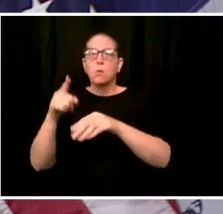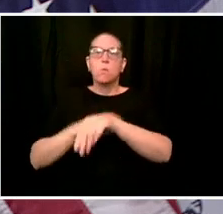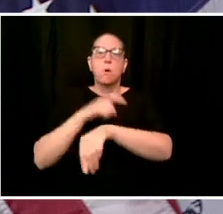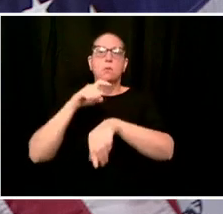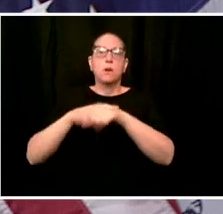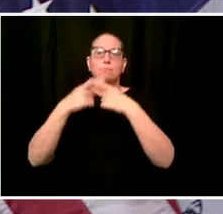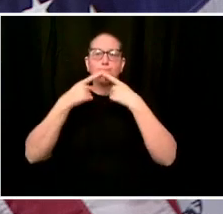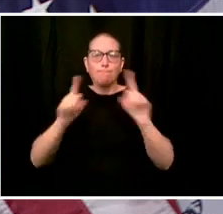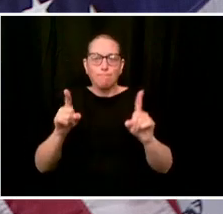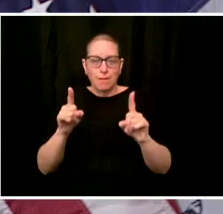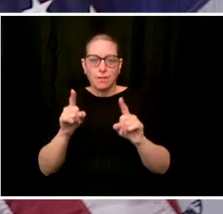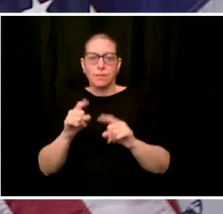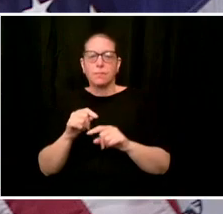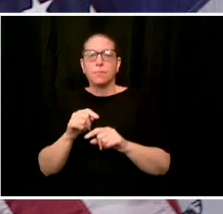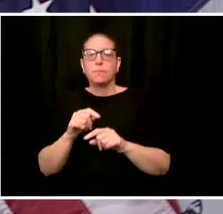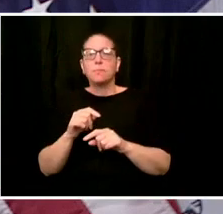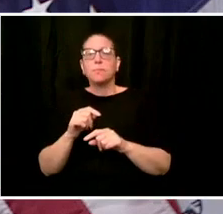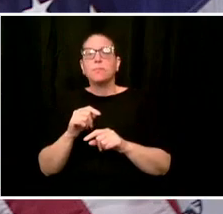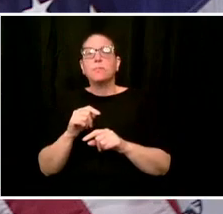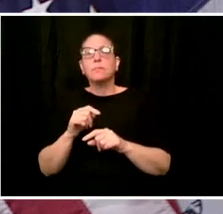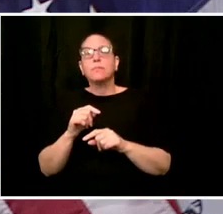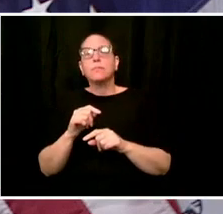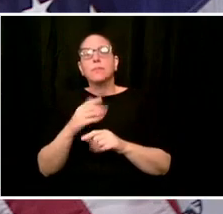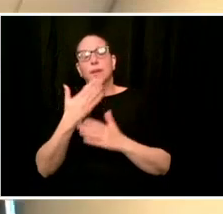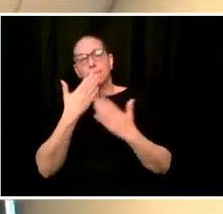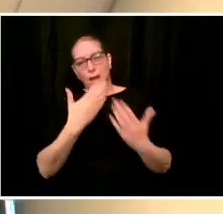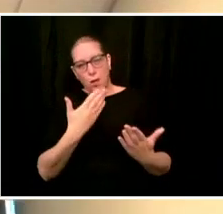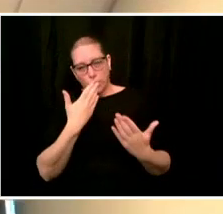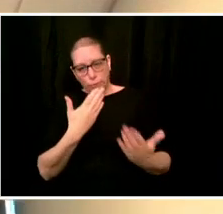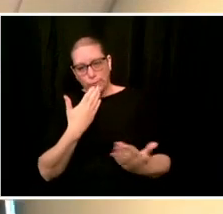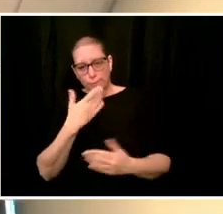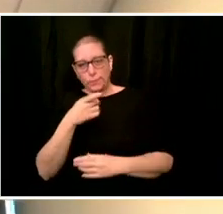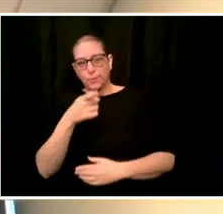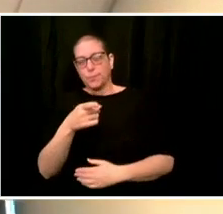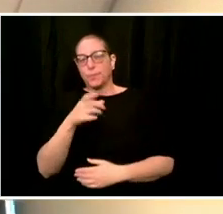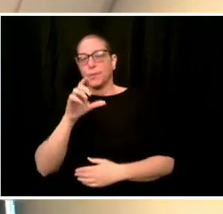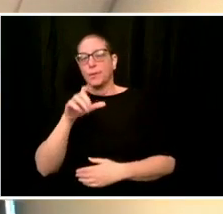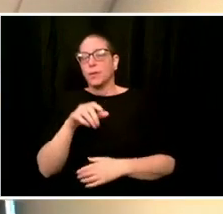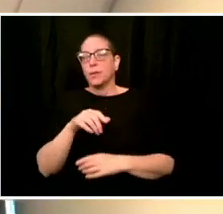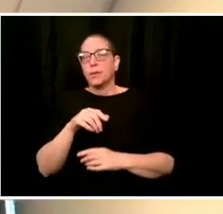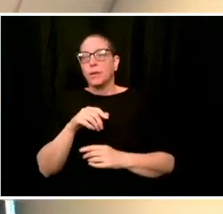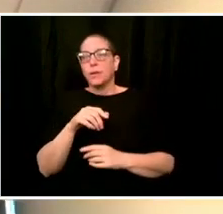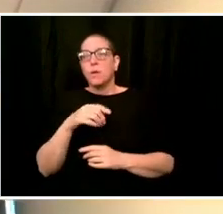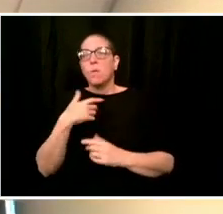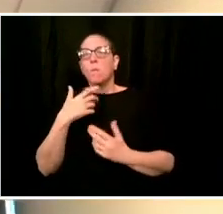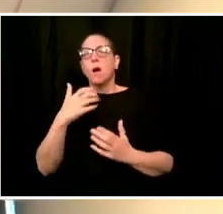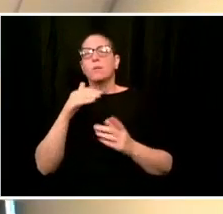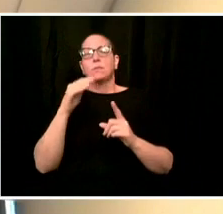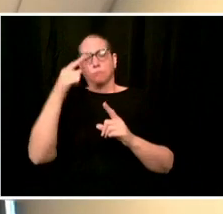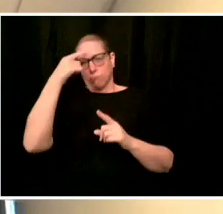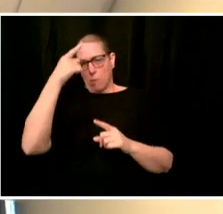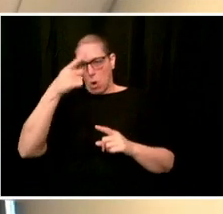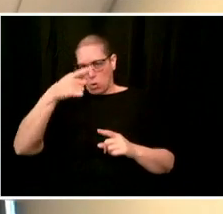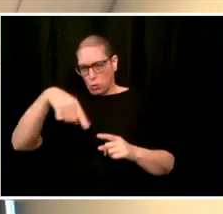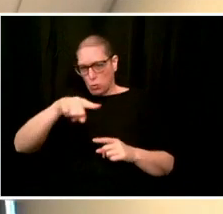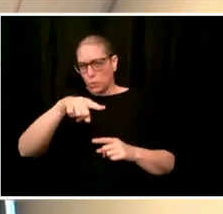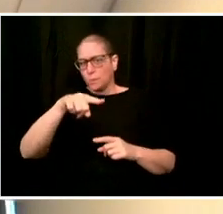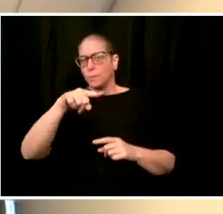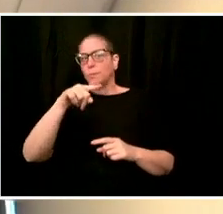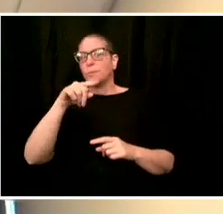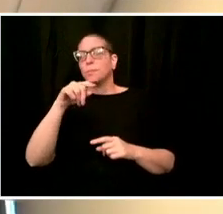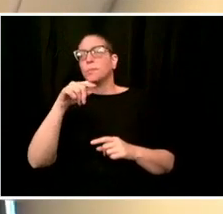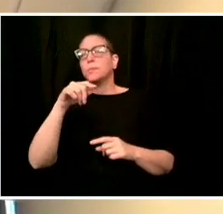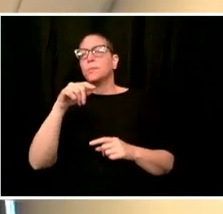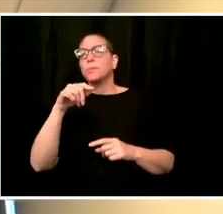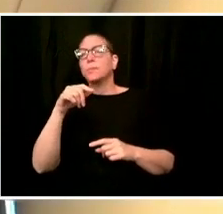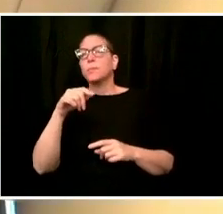Thank you. Look, I just want to remind everyone, when I was standing on the platform in the early hours